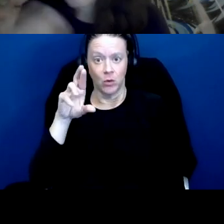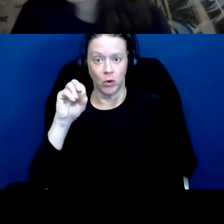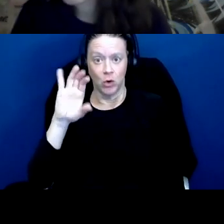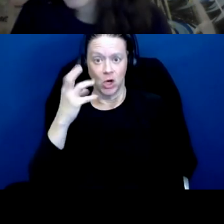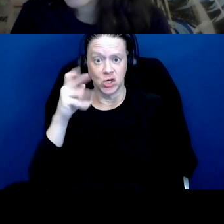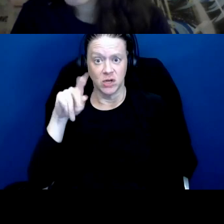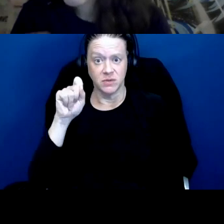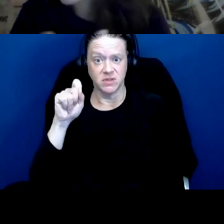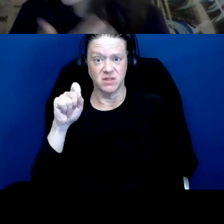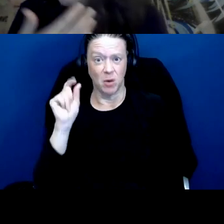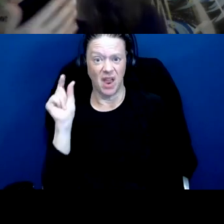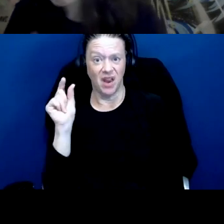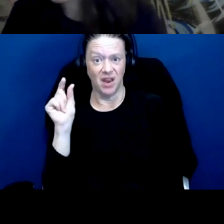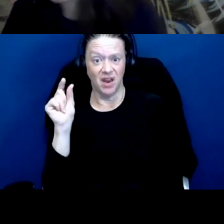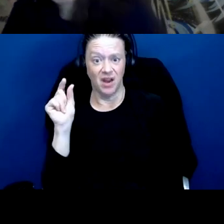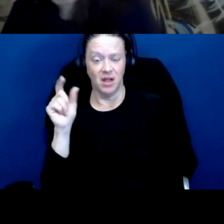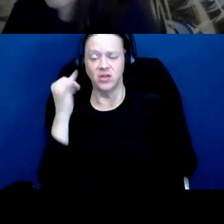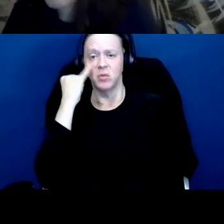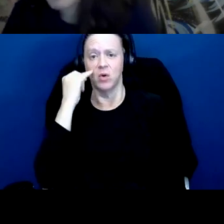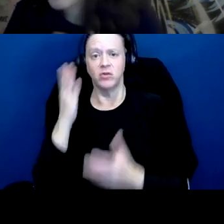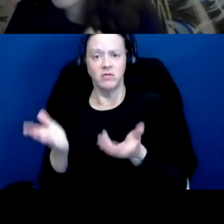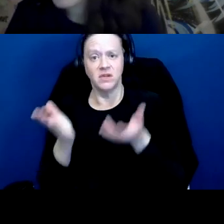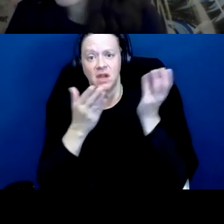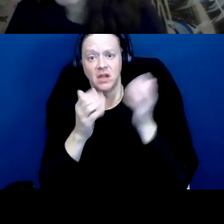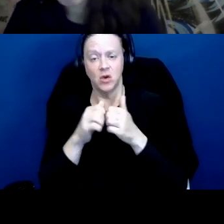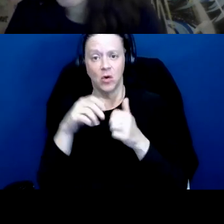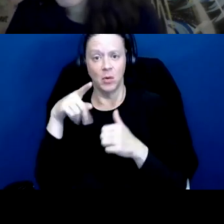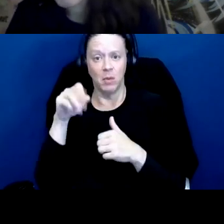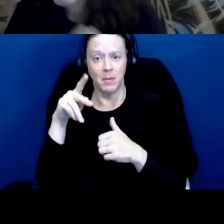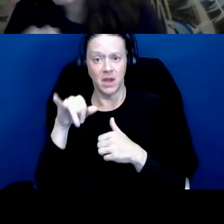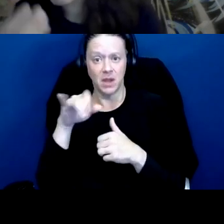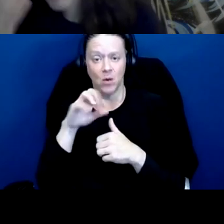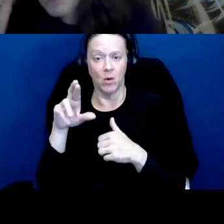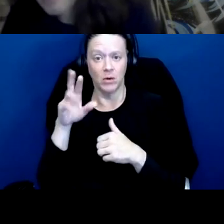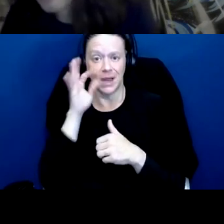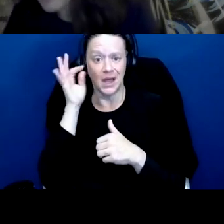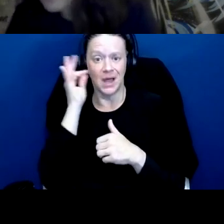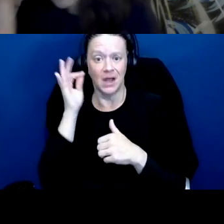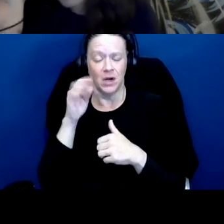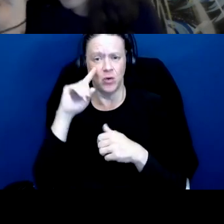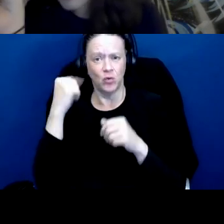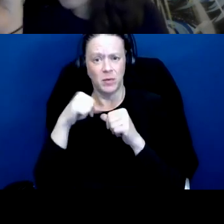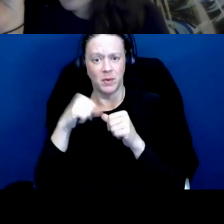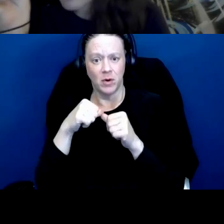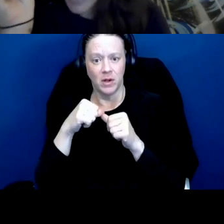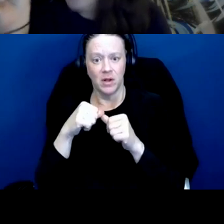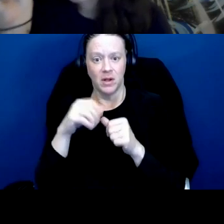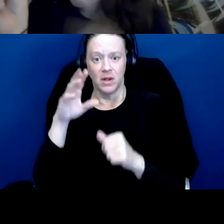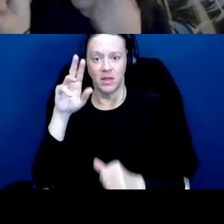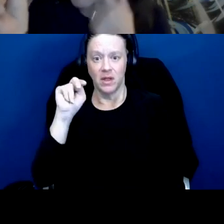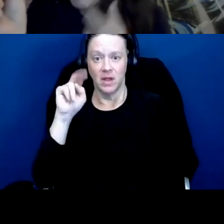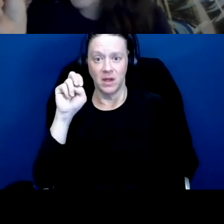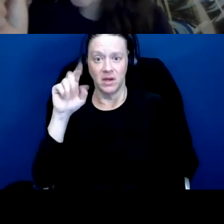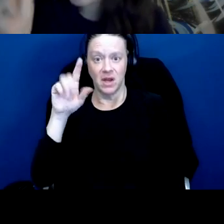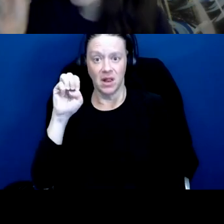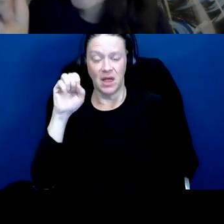you've ever taken a puppy to get microchipped or a kitty to get microchipped, you'll remember that the needle has to be